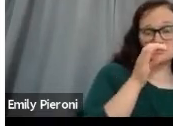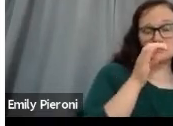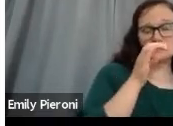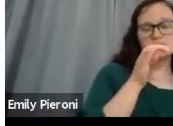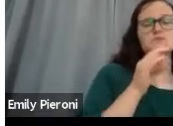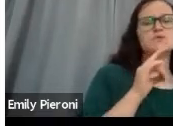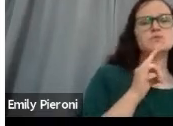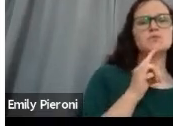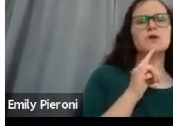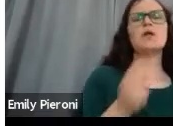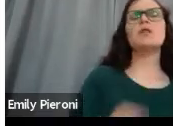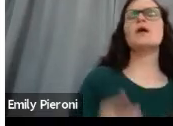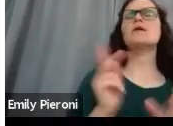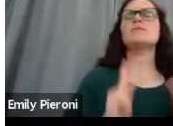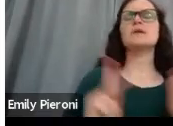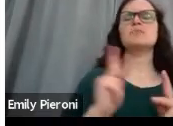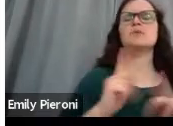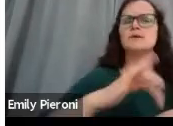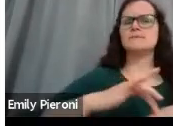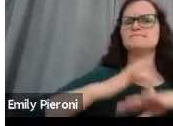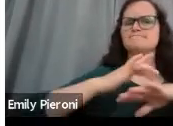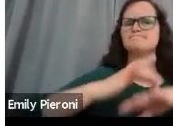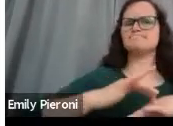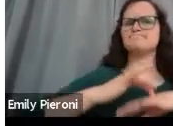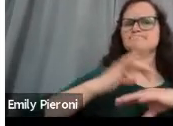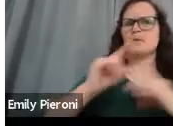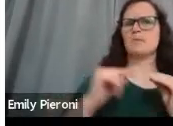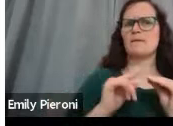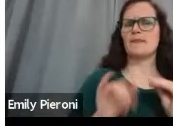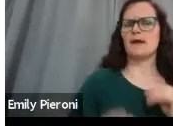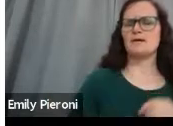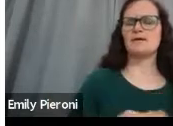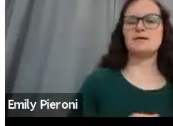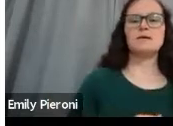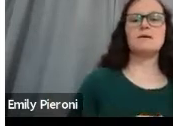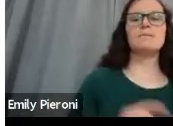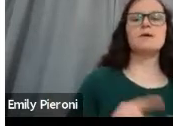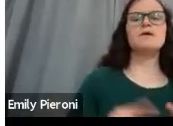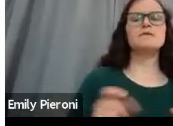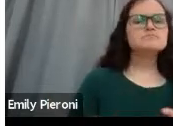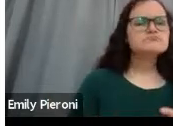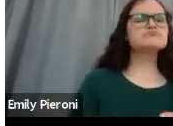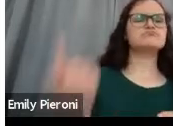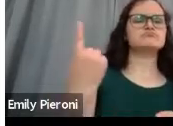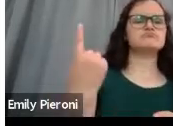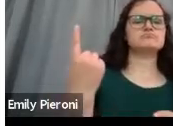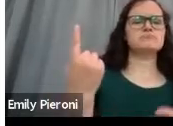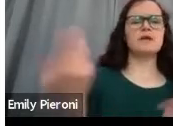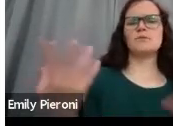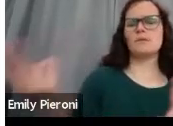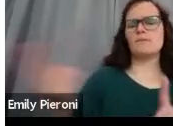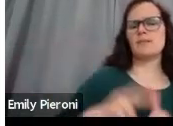on the forefront of a lot of waste engineers. But we need to understand what it means to apply these to land,